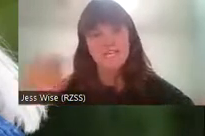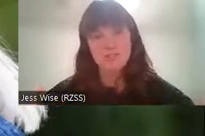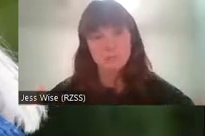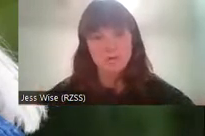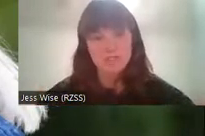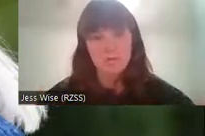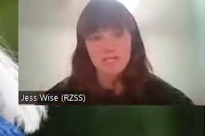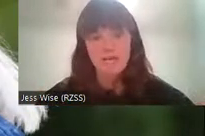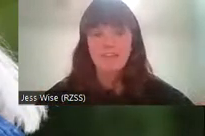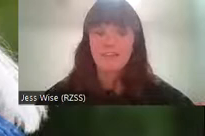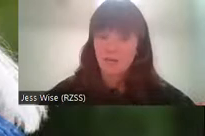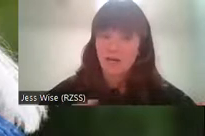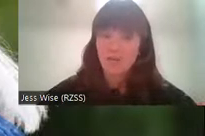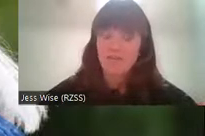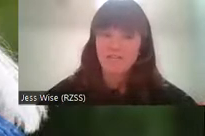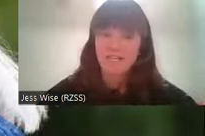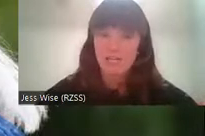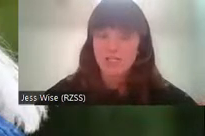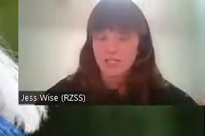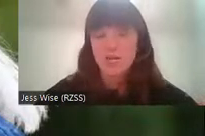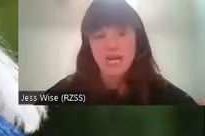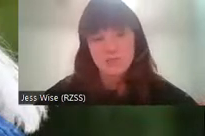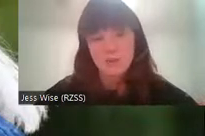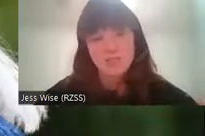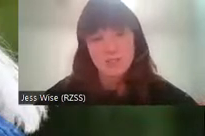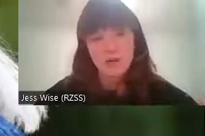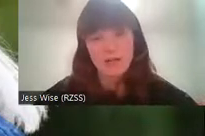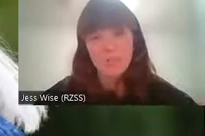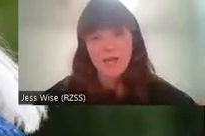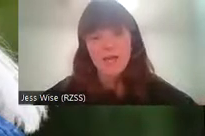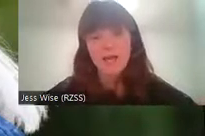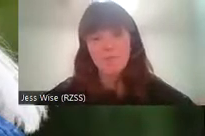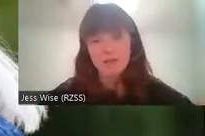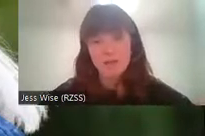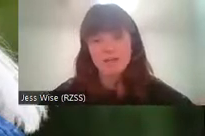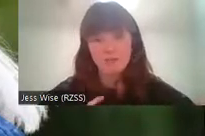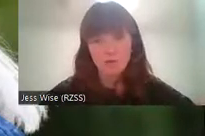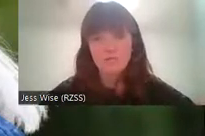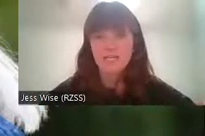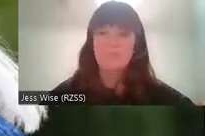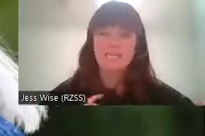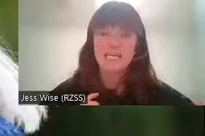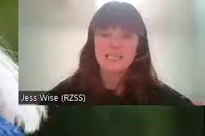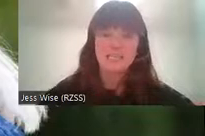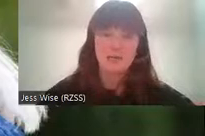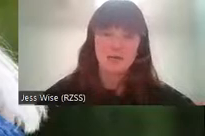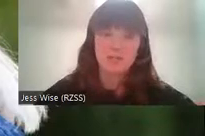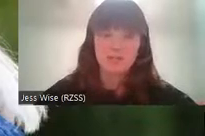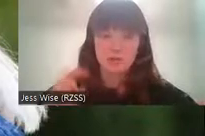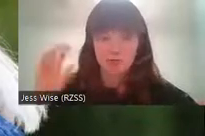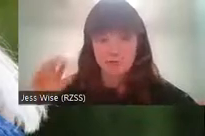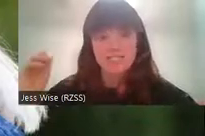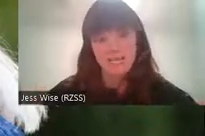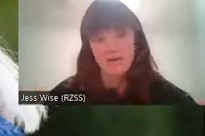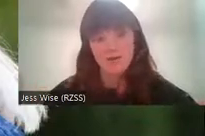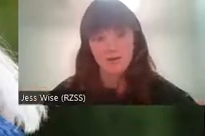of test the water a bit and then apply when they're feeling able to, has worked really well. Online forms that can be easily input into